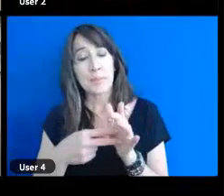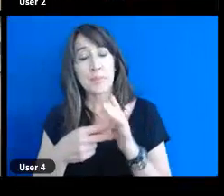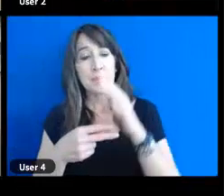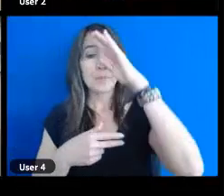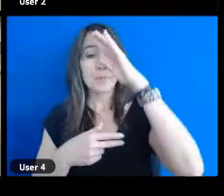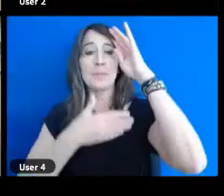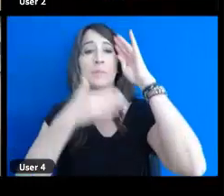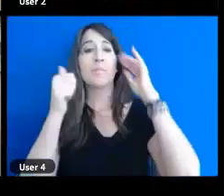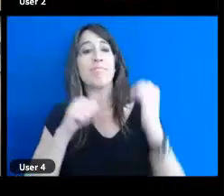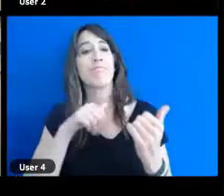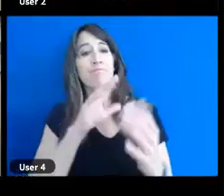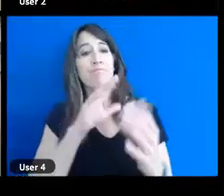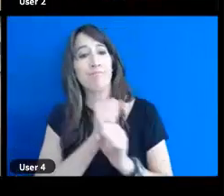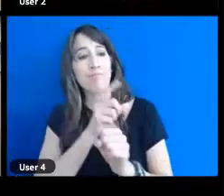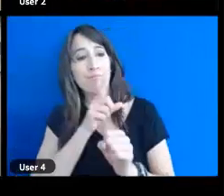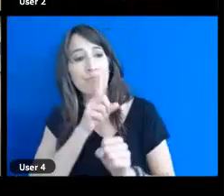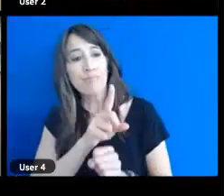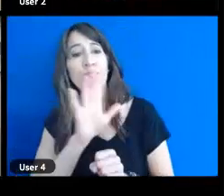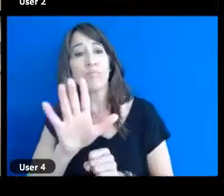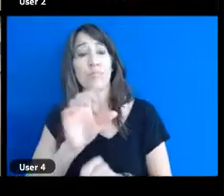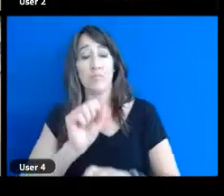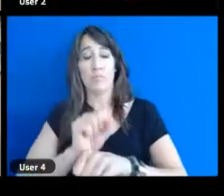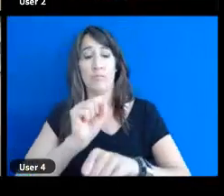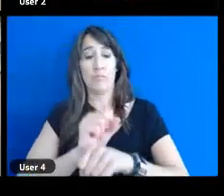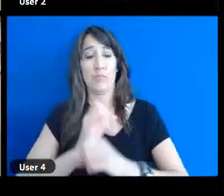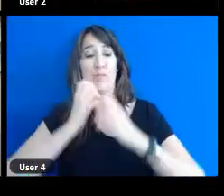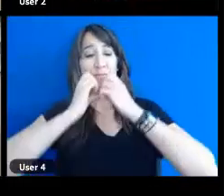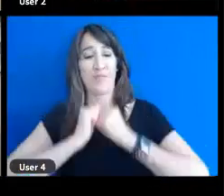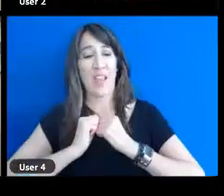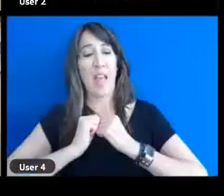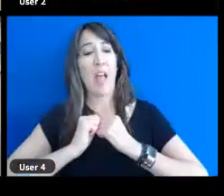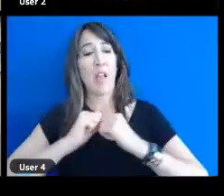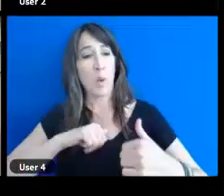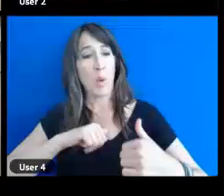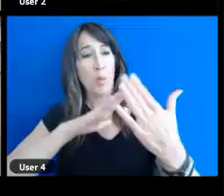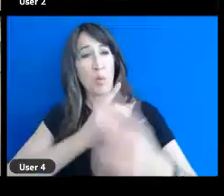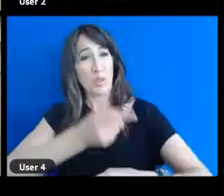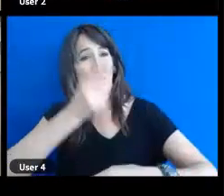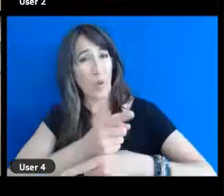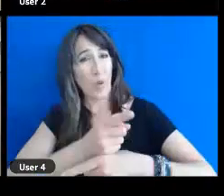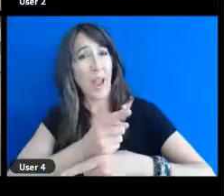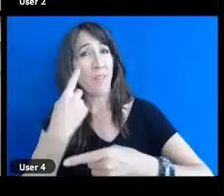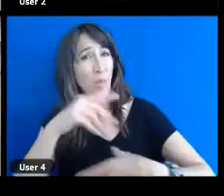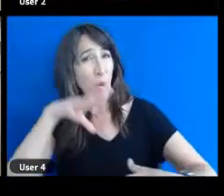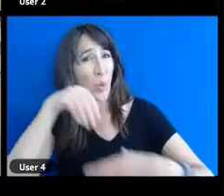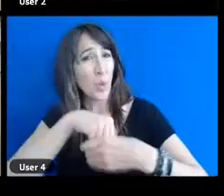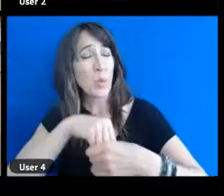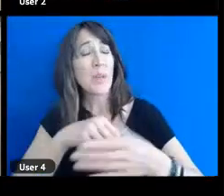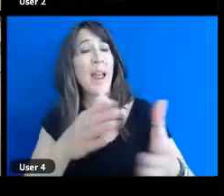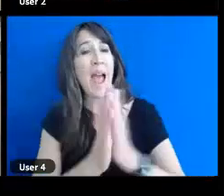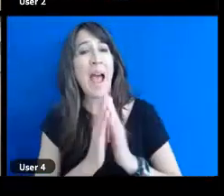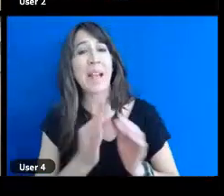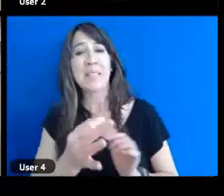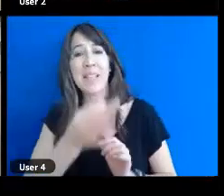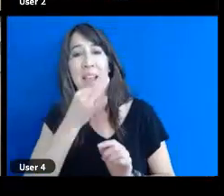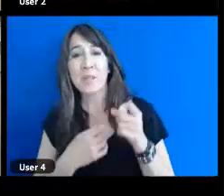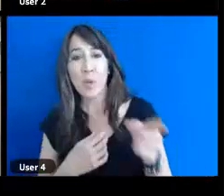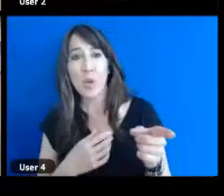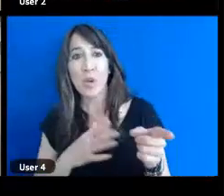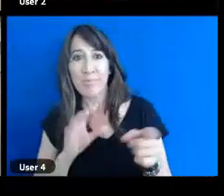So what this tip says is, the best way to ensure that your employee value proposition hits the mark